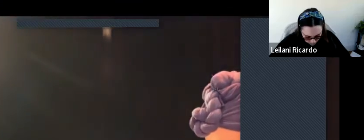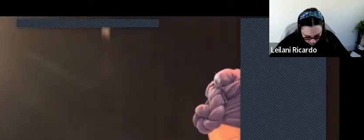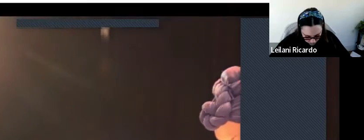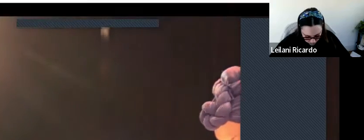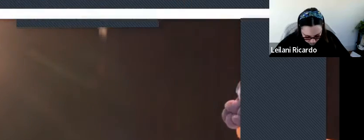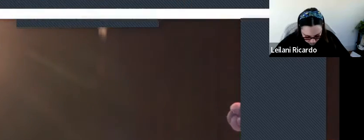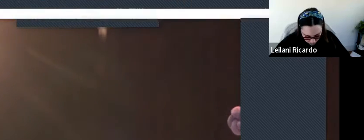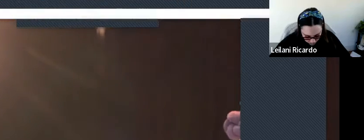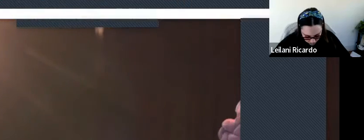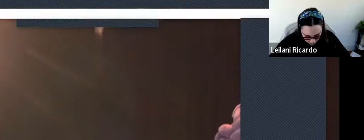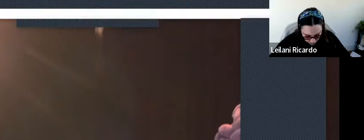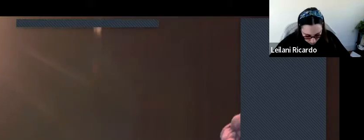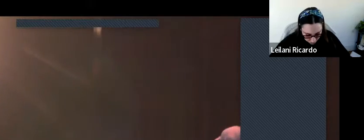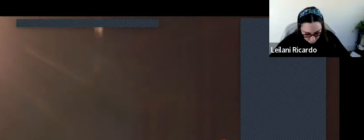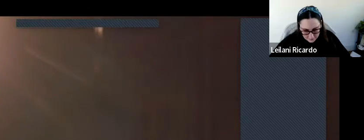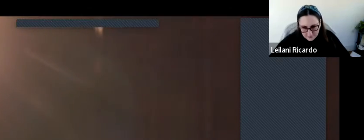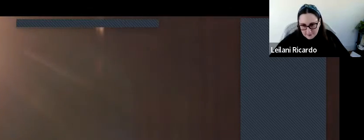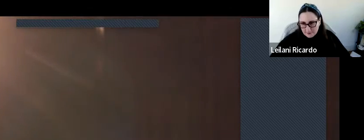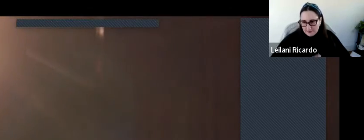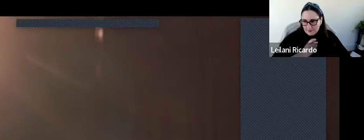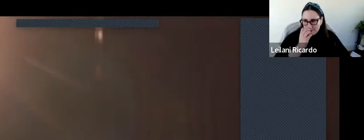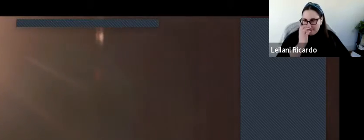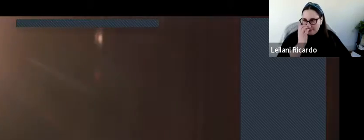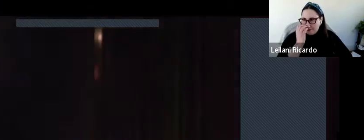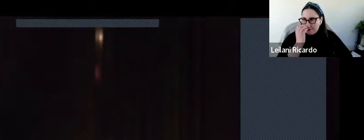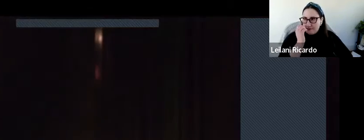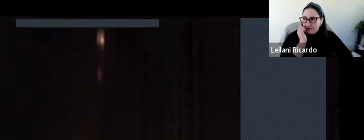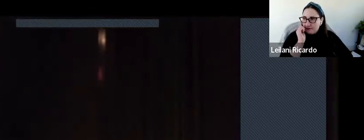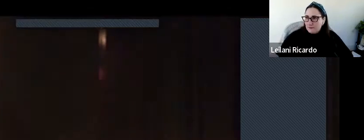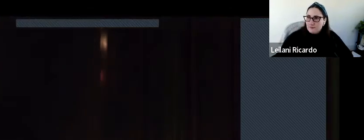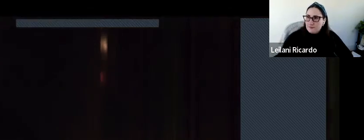Baye, Intonu.